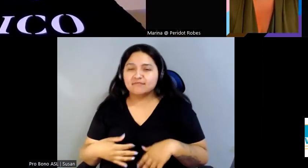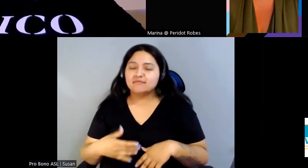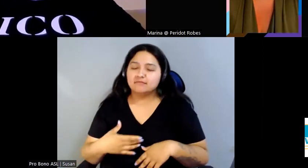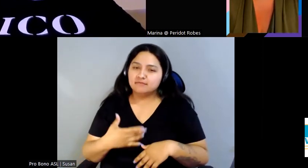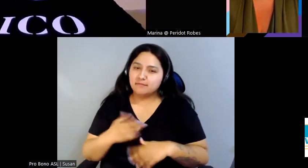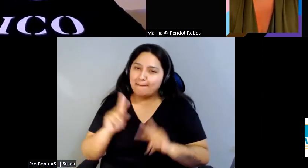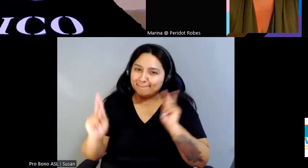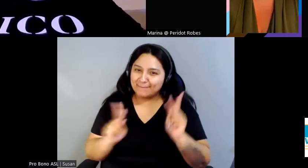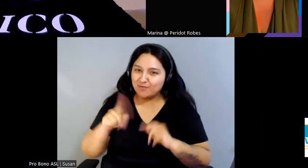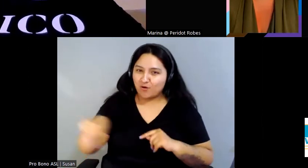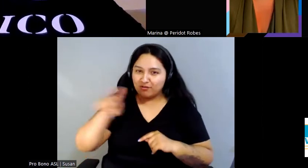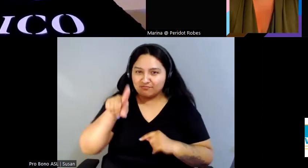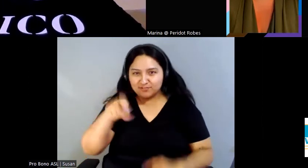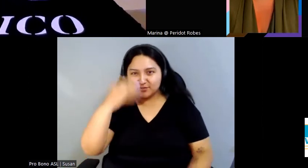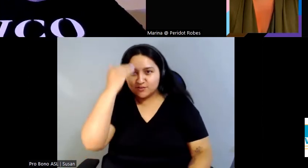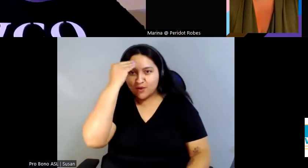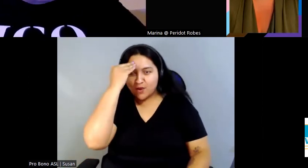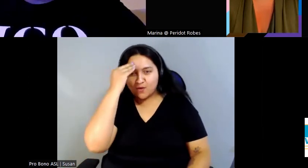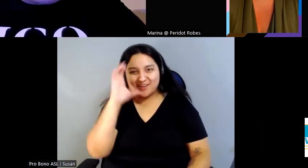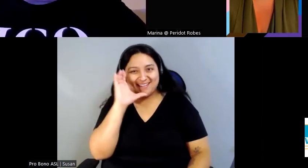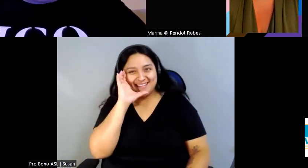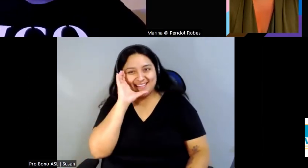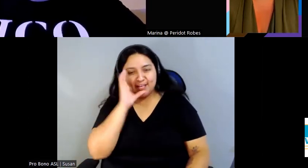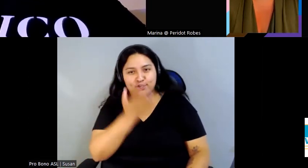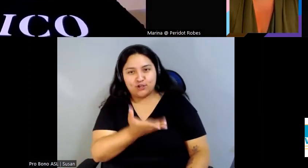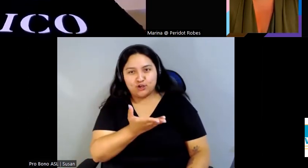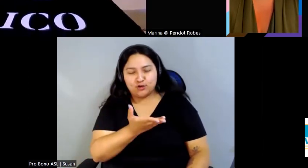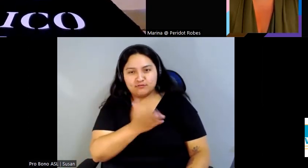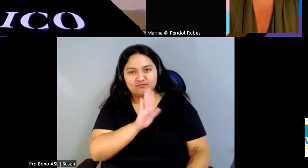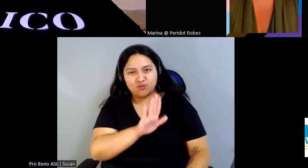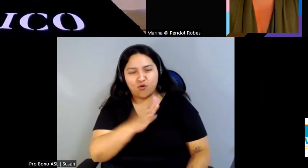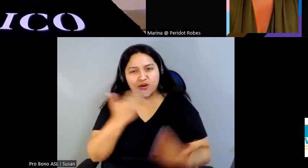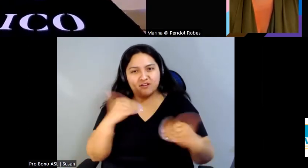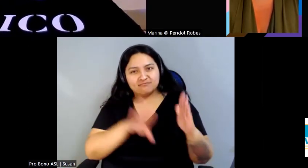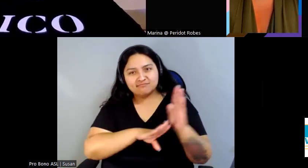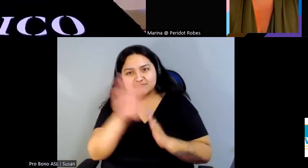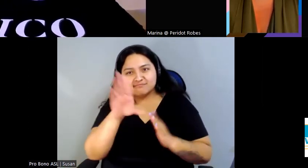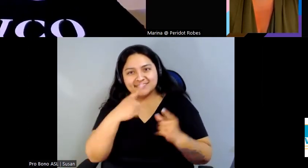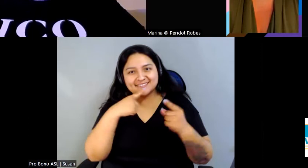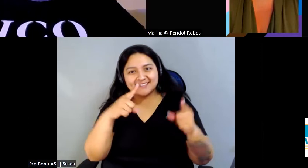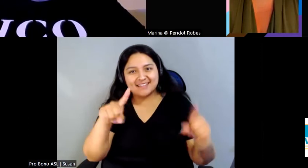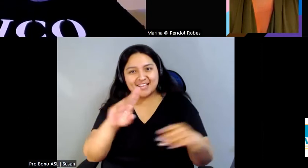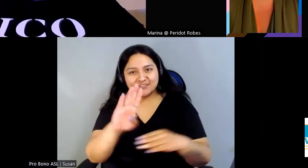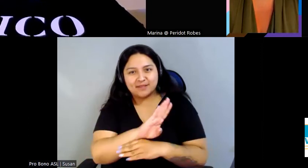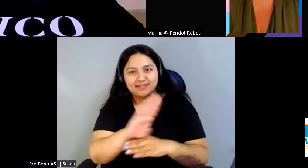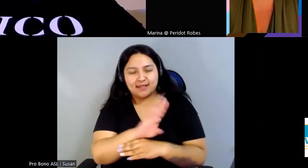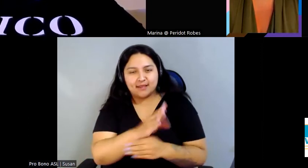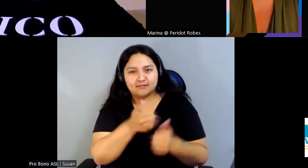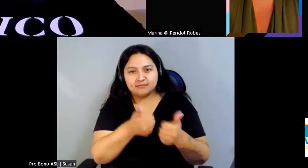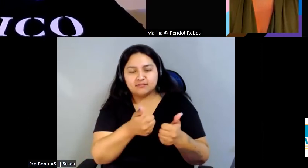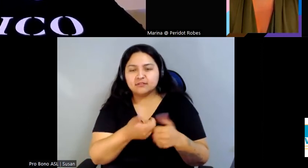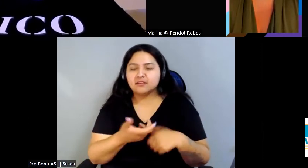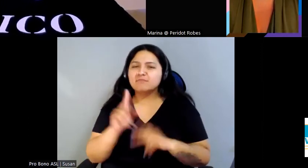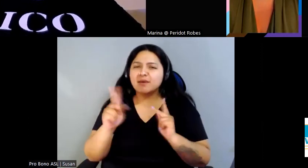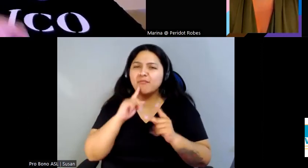hear. They need to hear about a successful business, not always, you know, oh, the sizes don't sell. The sizes